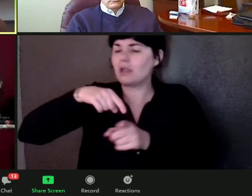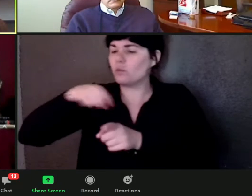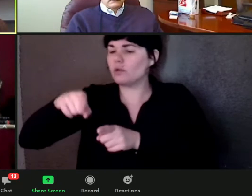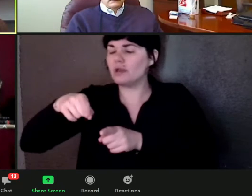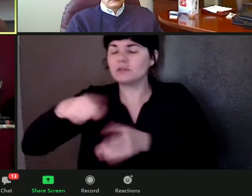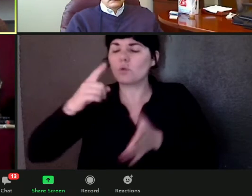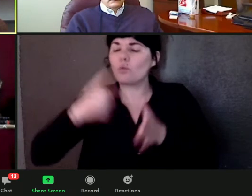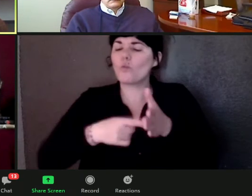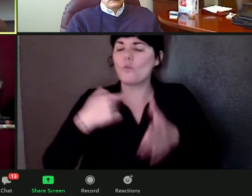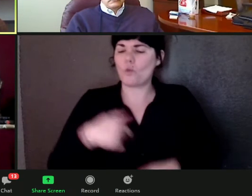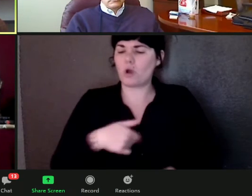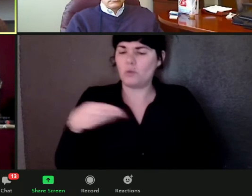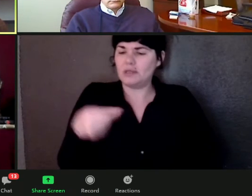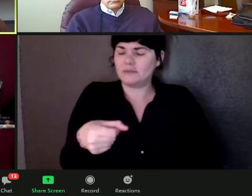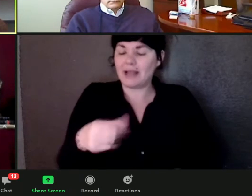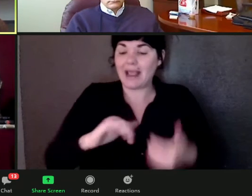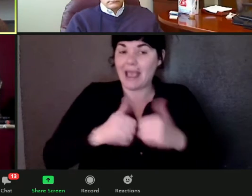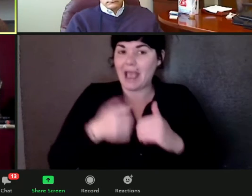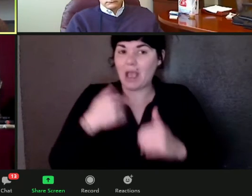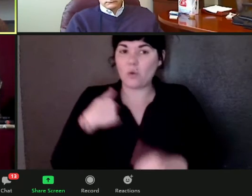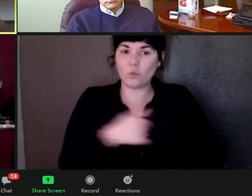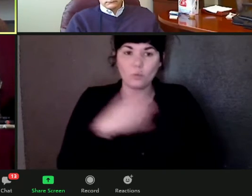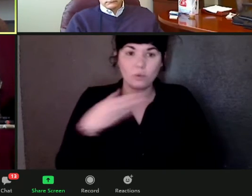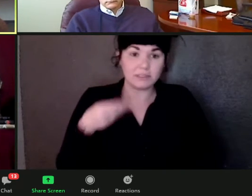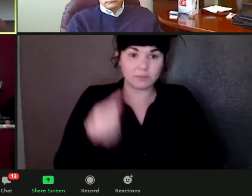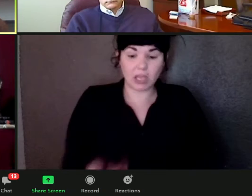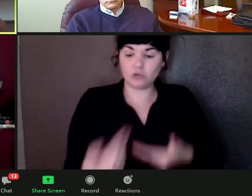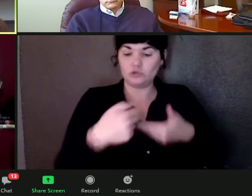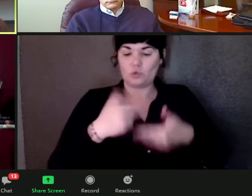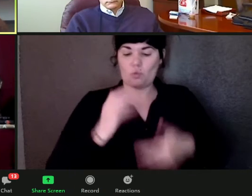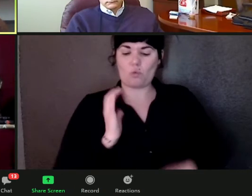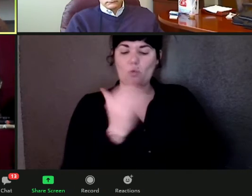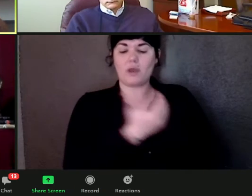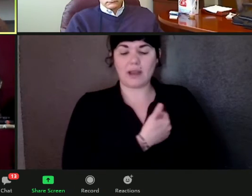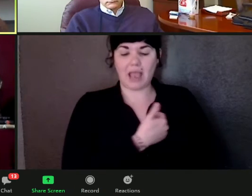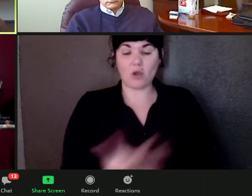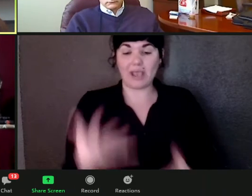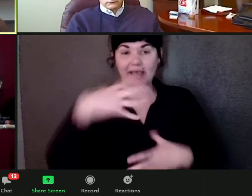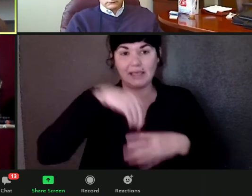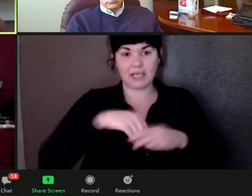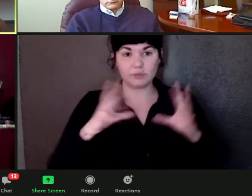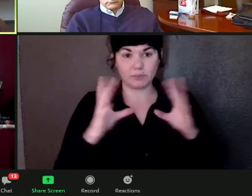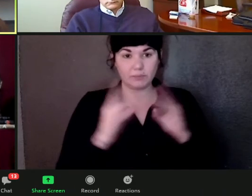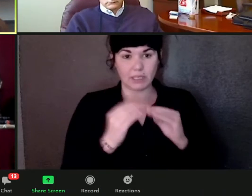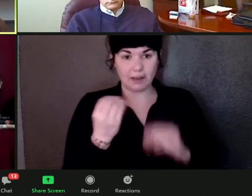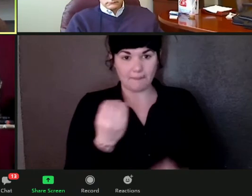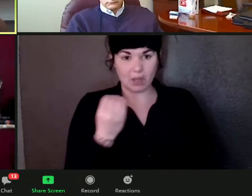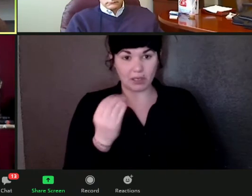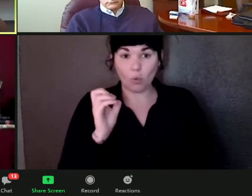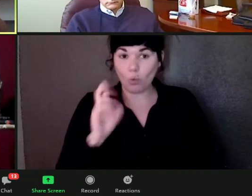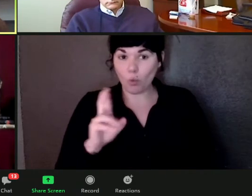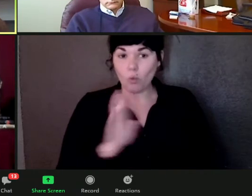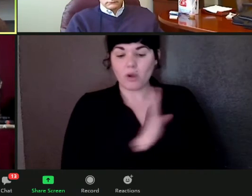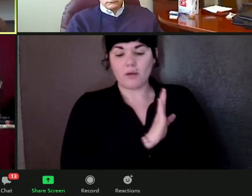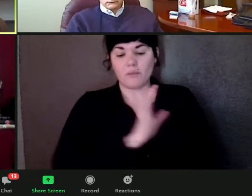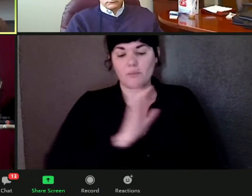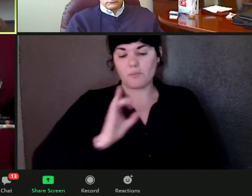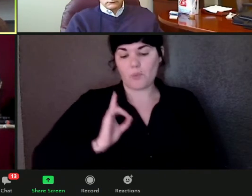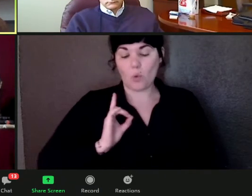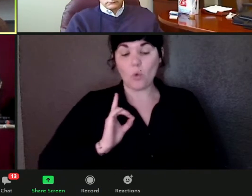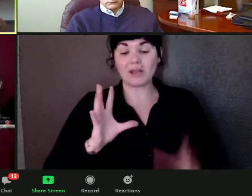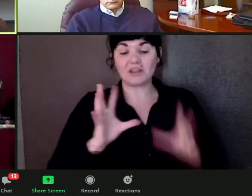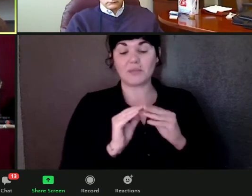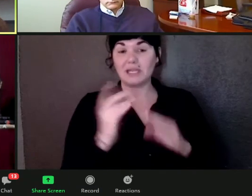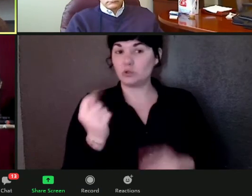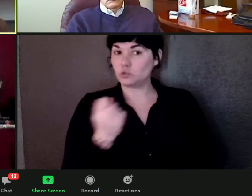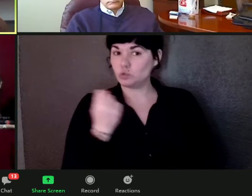please join our engagement session on Monday or our board meeting that is happening on Tuesday as well. And all of the documents are